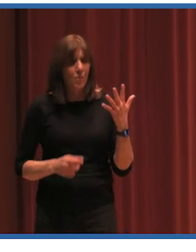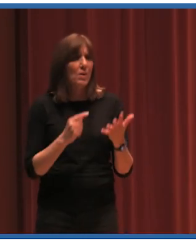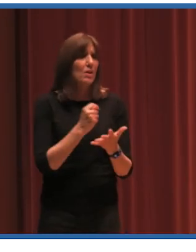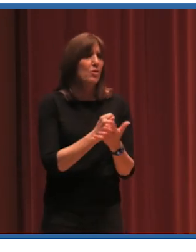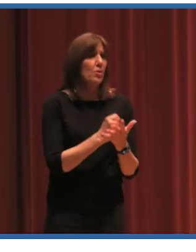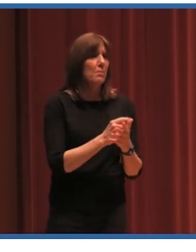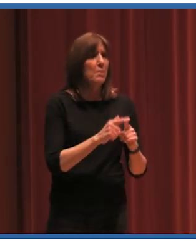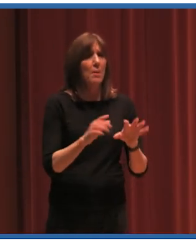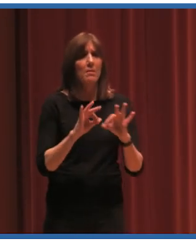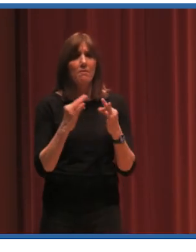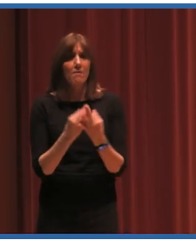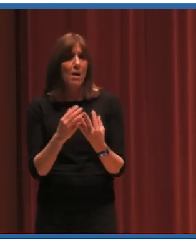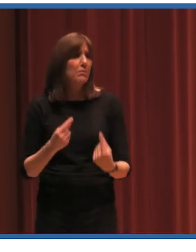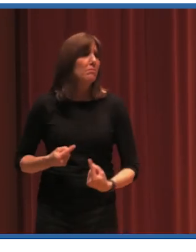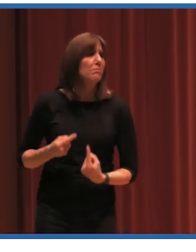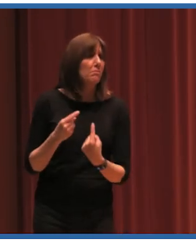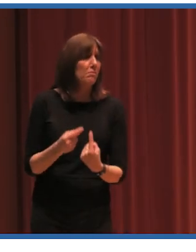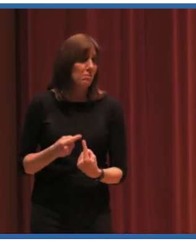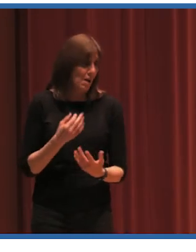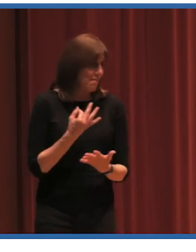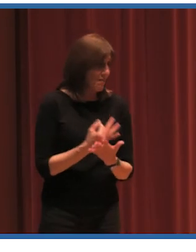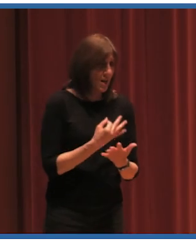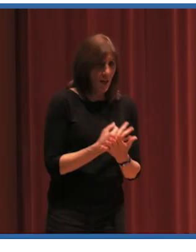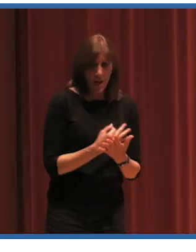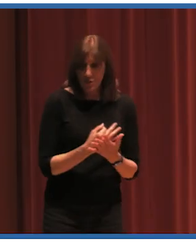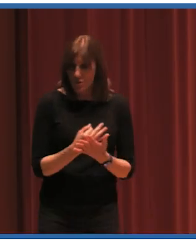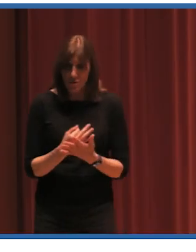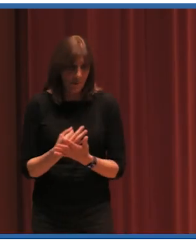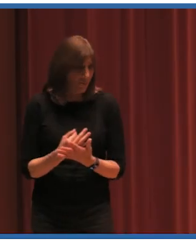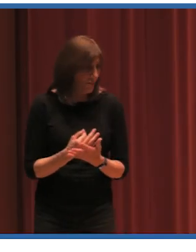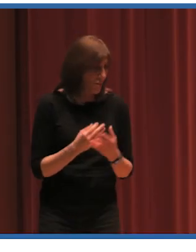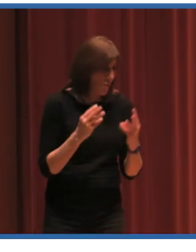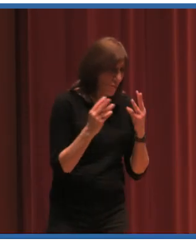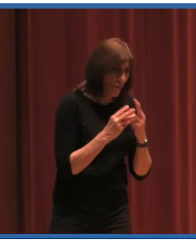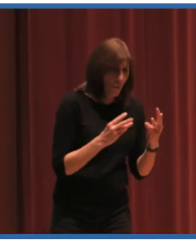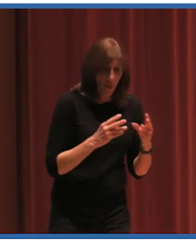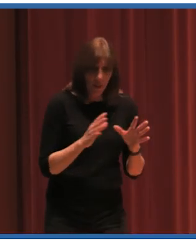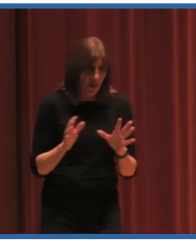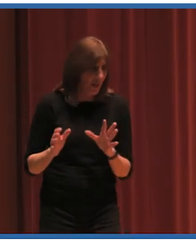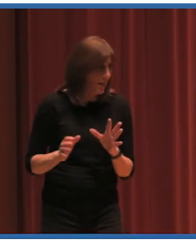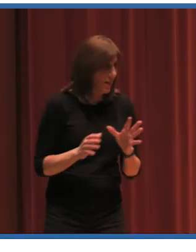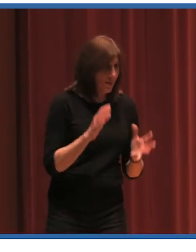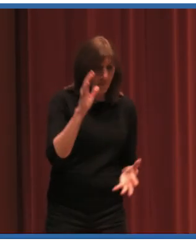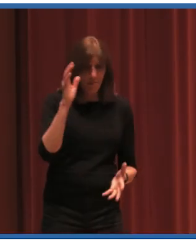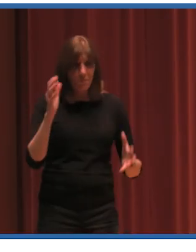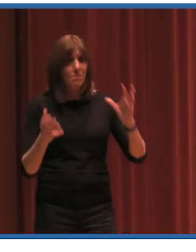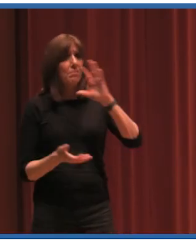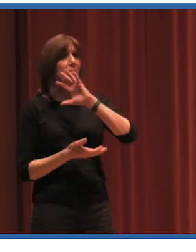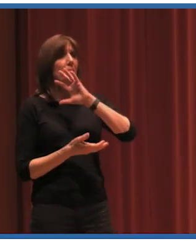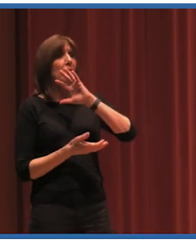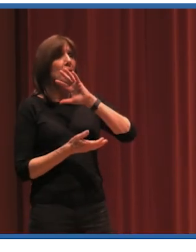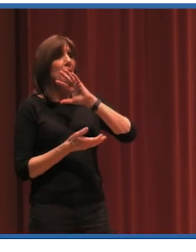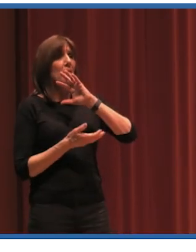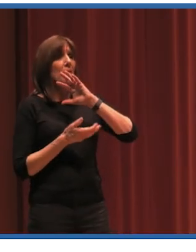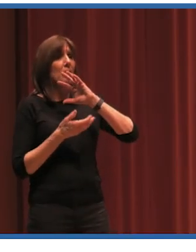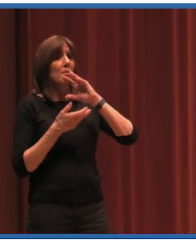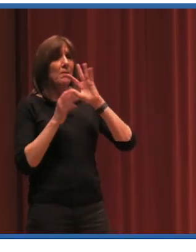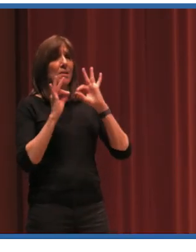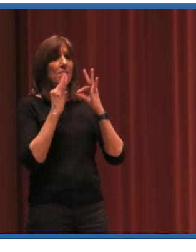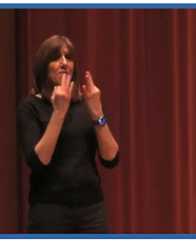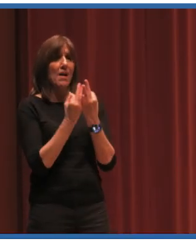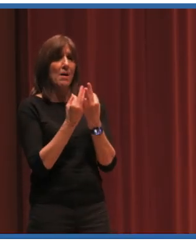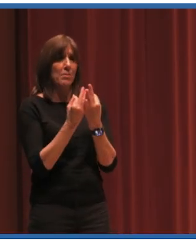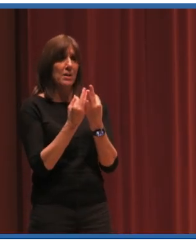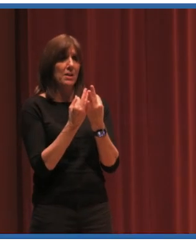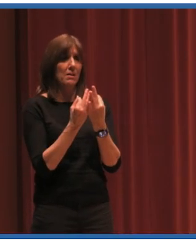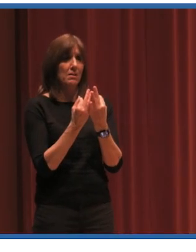the family and the financial and the way it just can disrupt the whole flow of the family. And